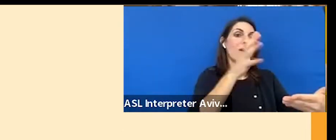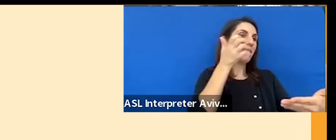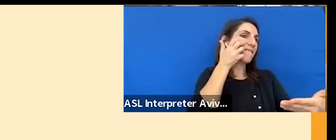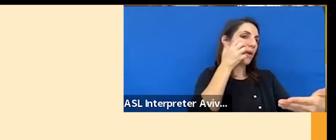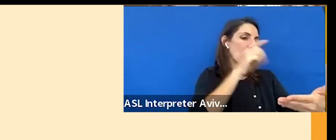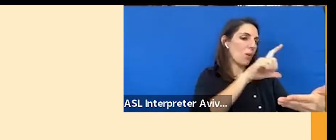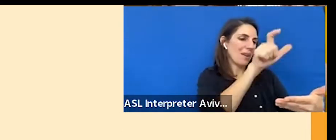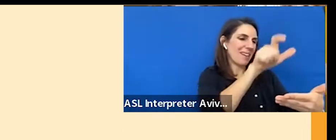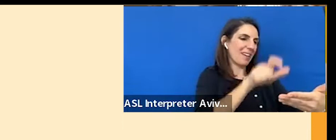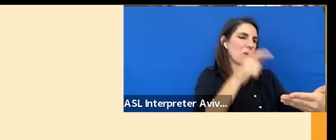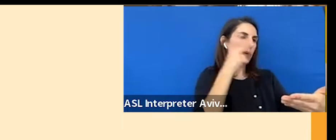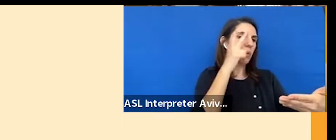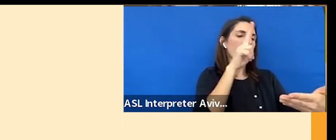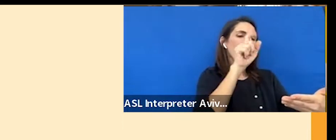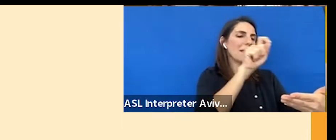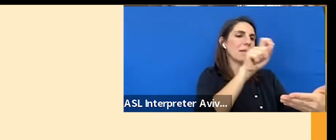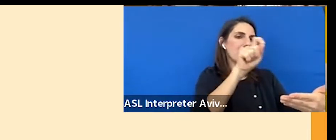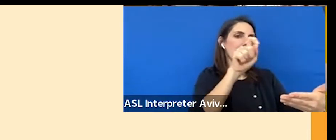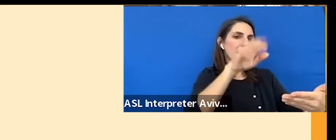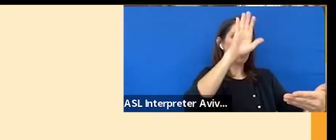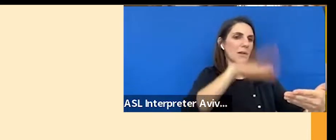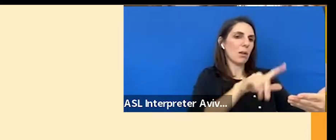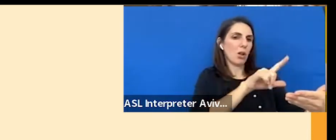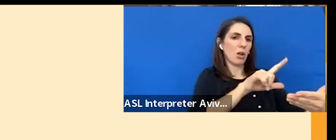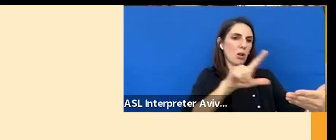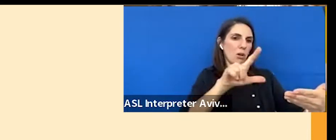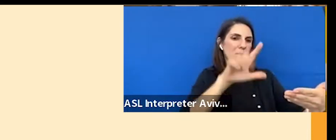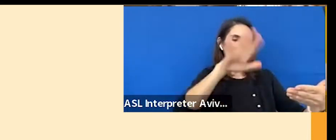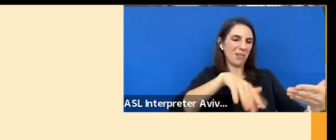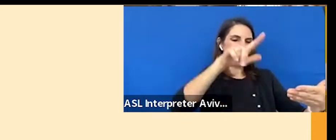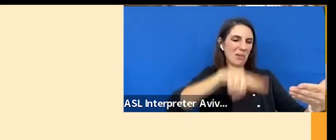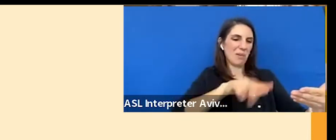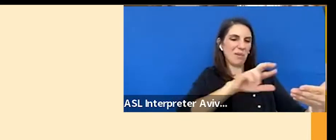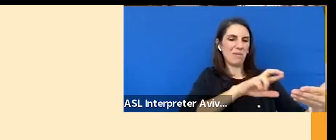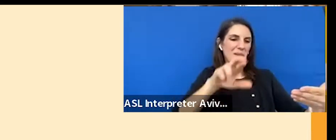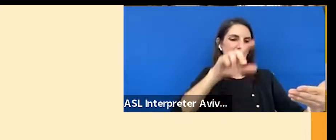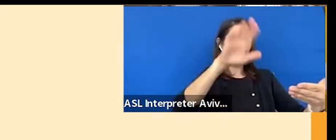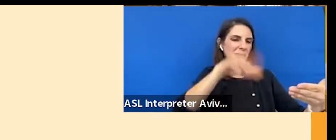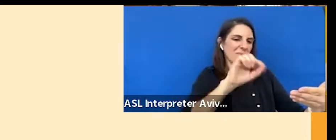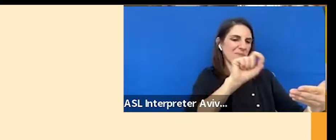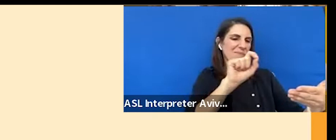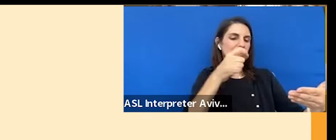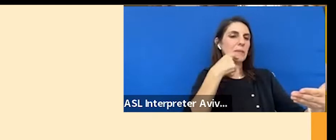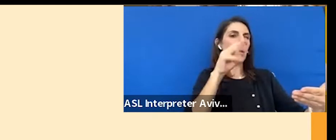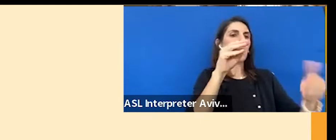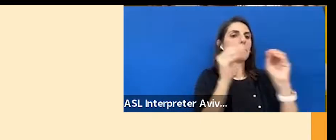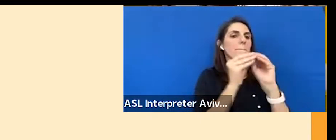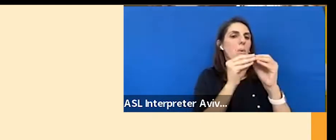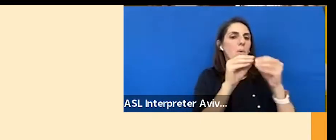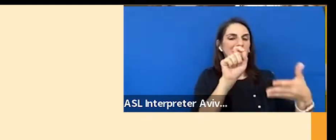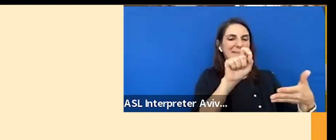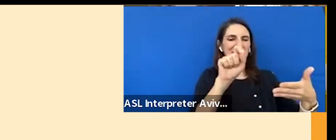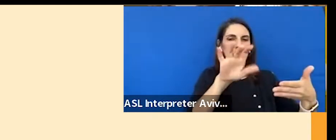going to see three little dots in the lower right-hand corner, if you're able, that say more. There you choose